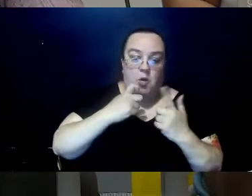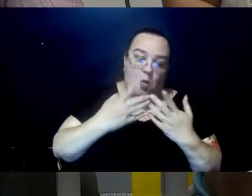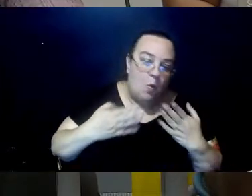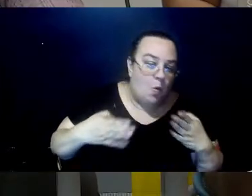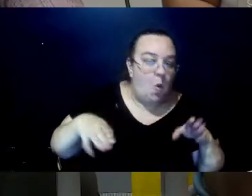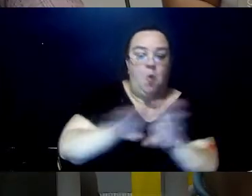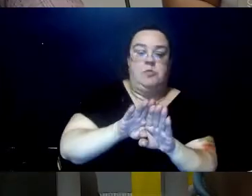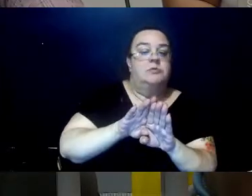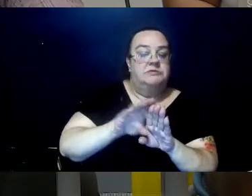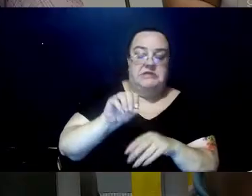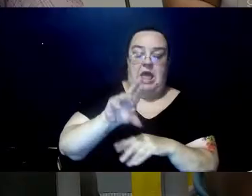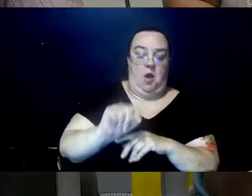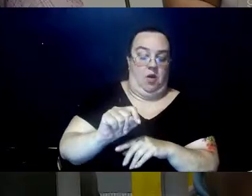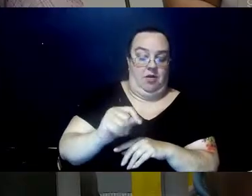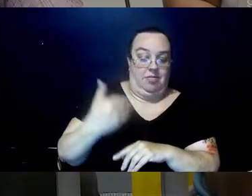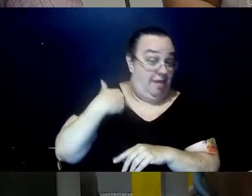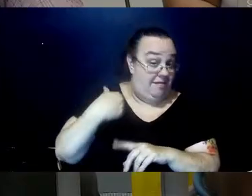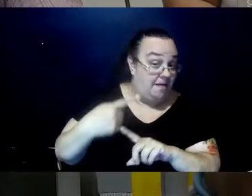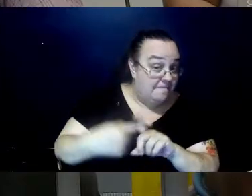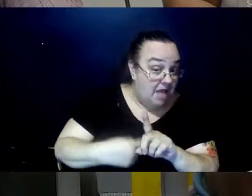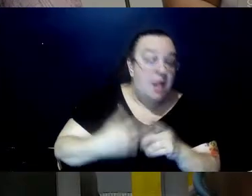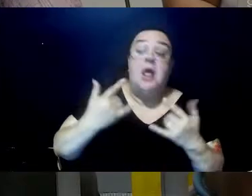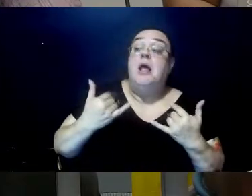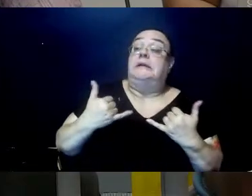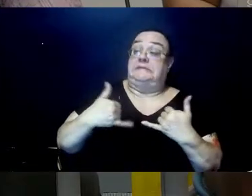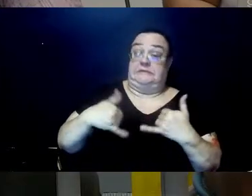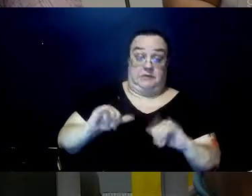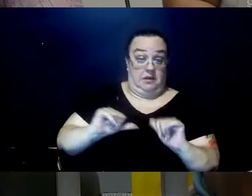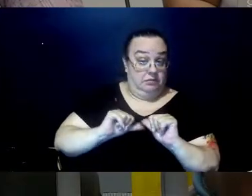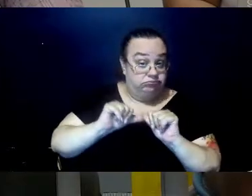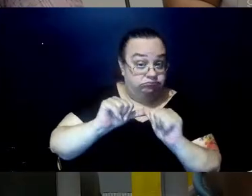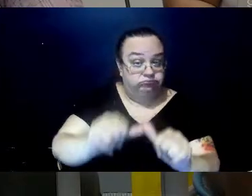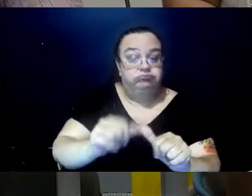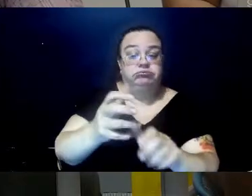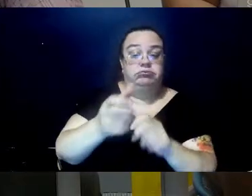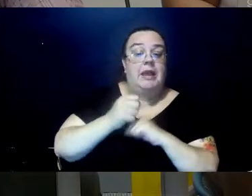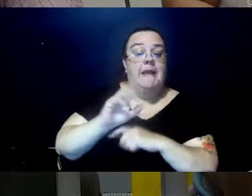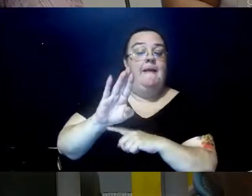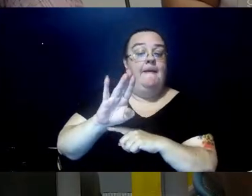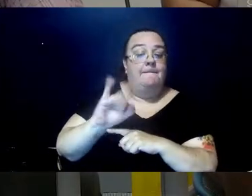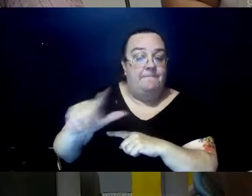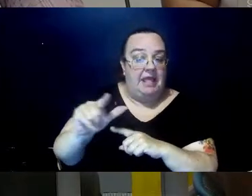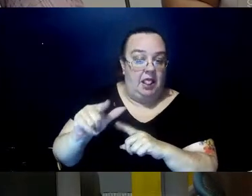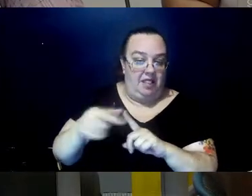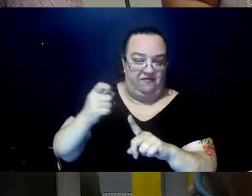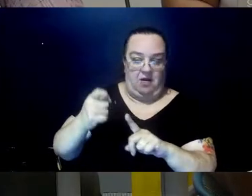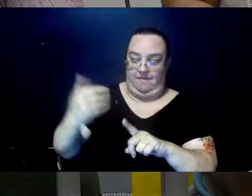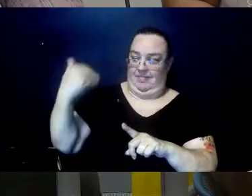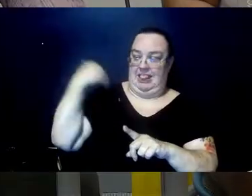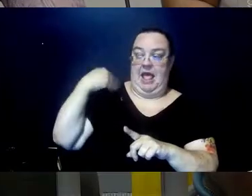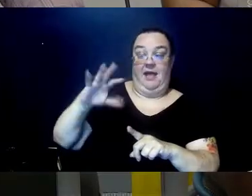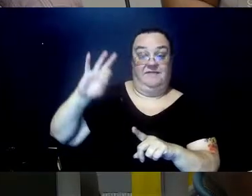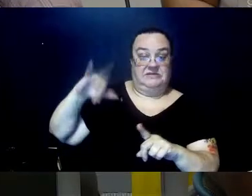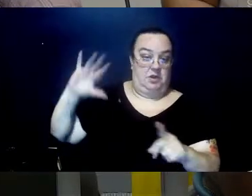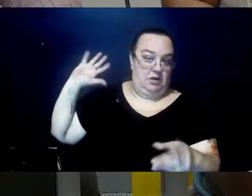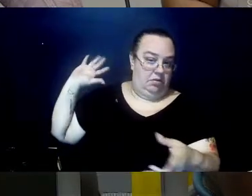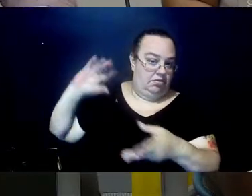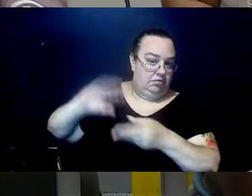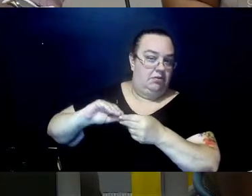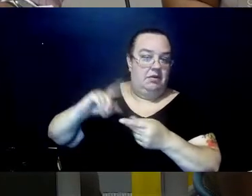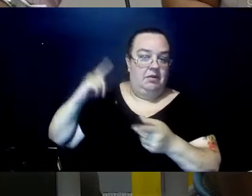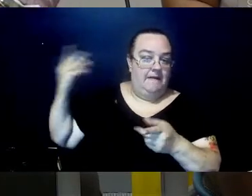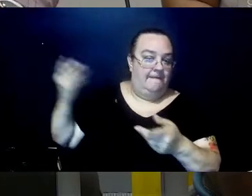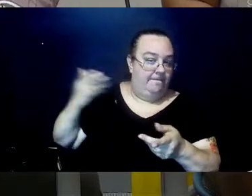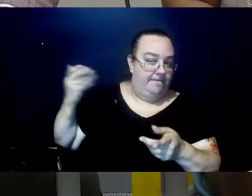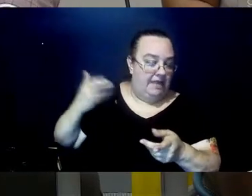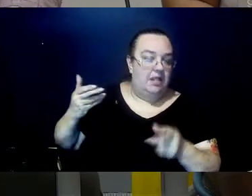We are still continuing to receive bills from the previous fiscal year. This will not get closed